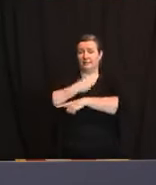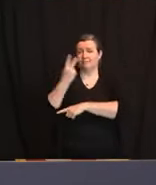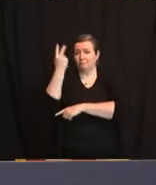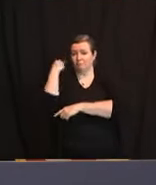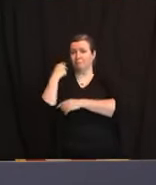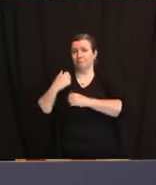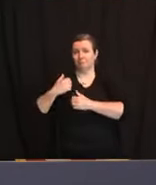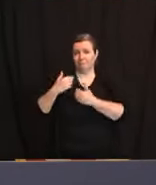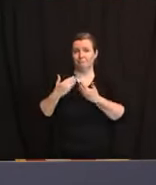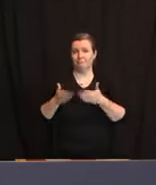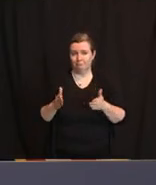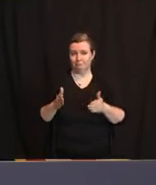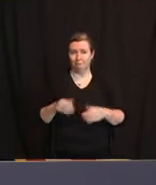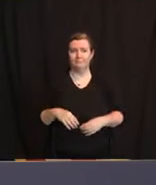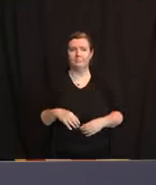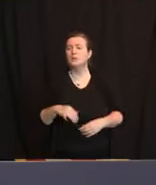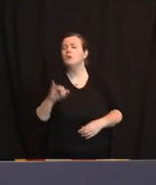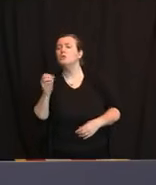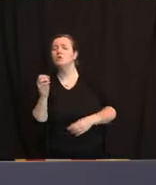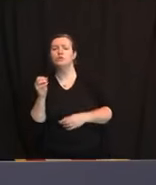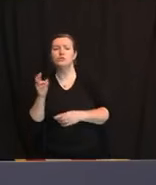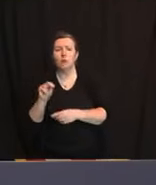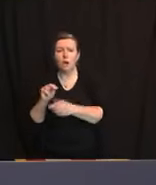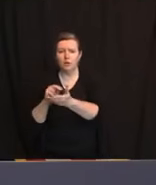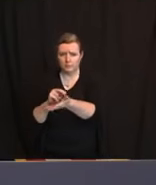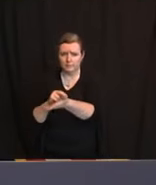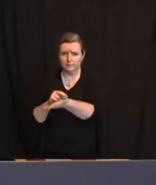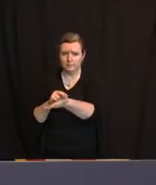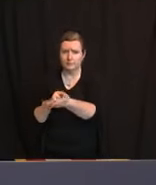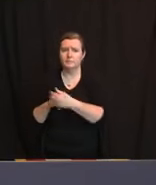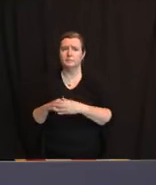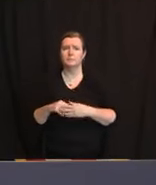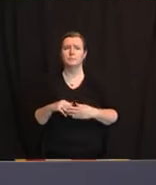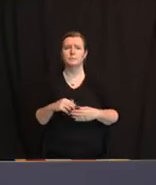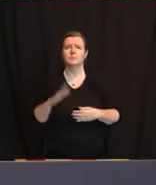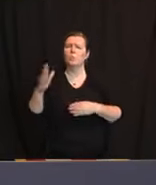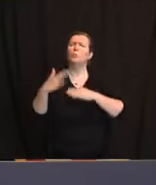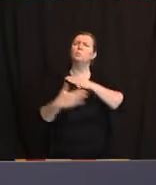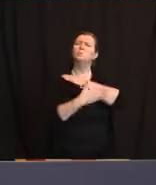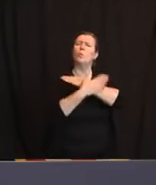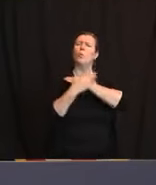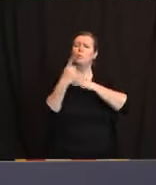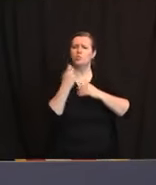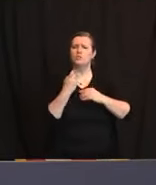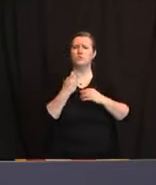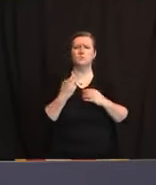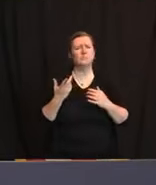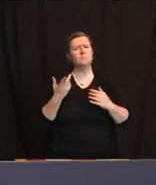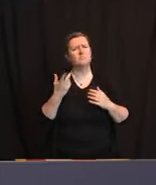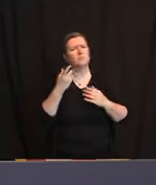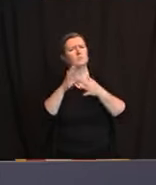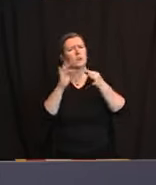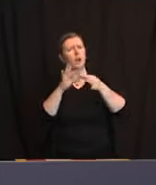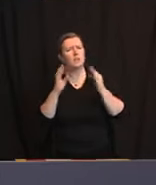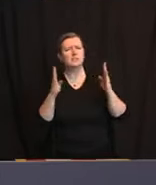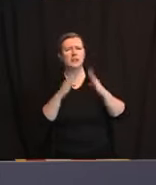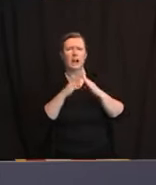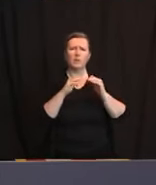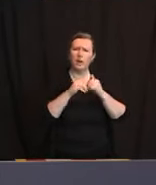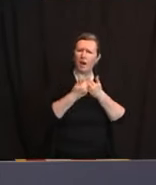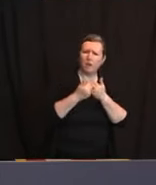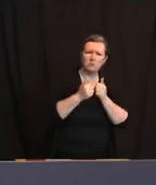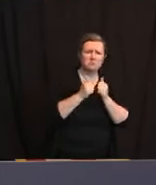afternoon. Thank you, Governor. On the shore reopening, can you tell us what specifics you were telling the towns and how to formulate their plans? Will